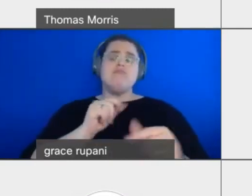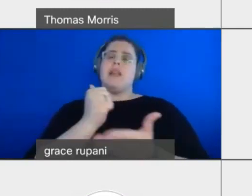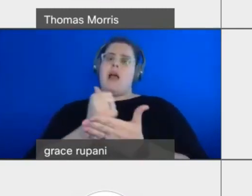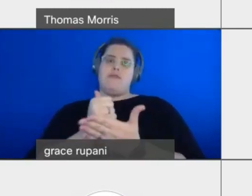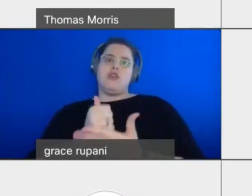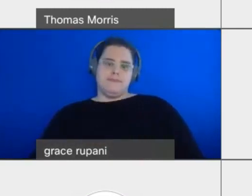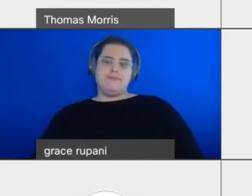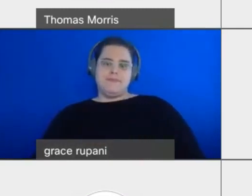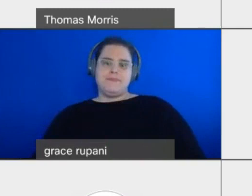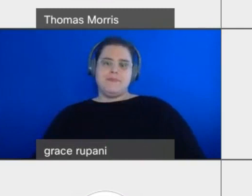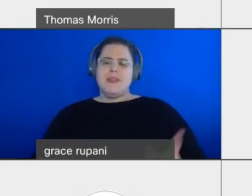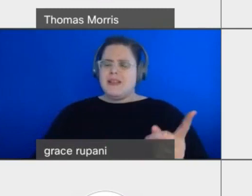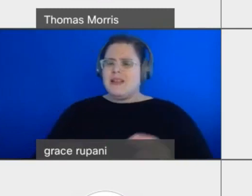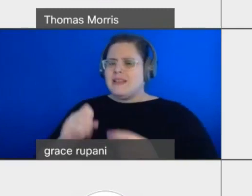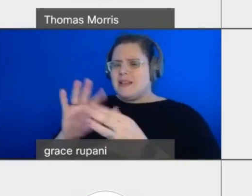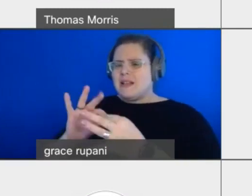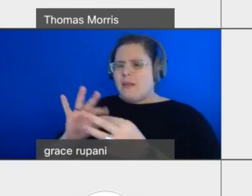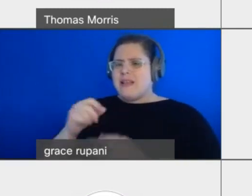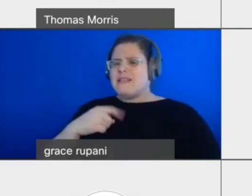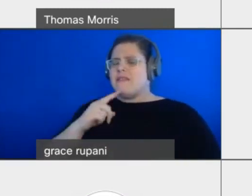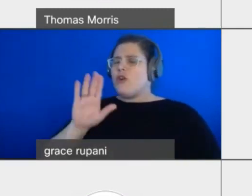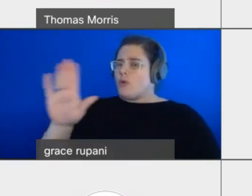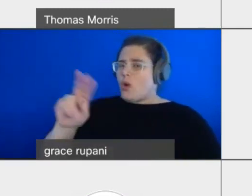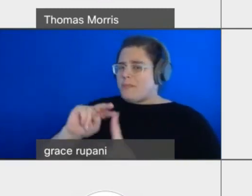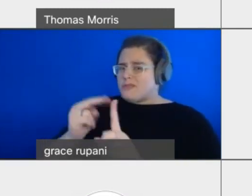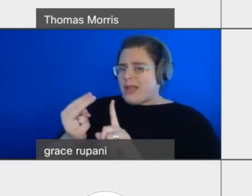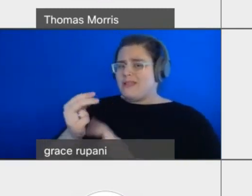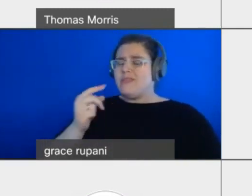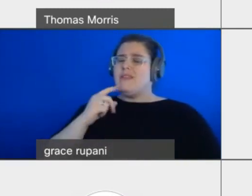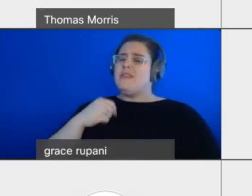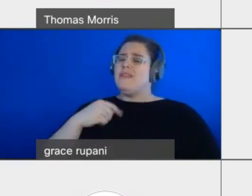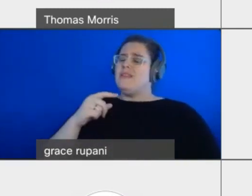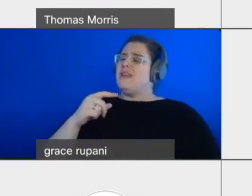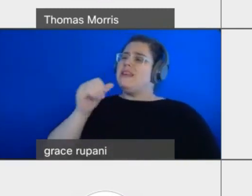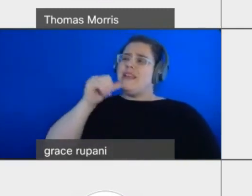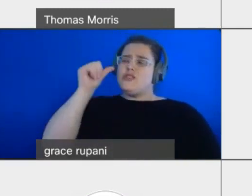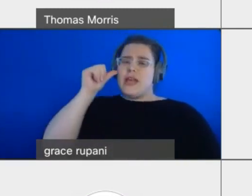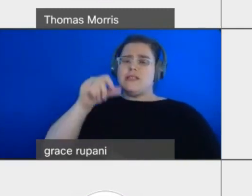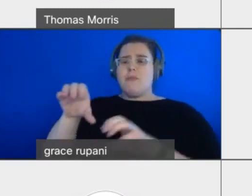From my perspective, can I share highlights from yesterday's performance hearing?